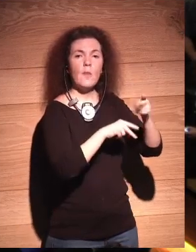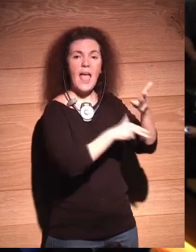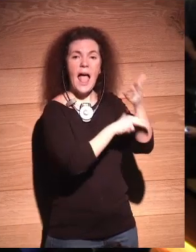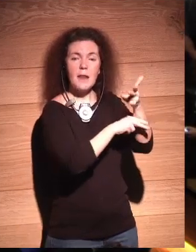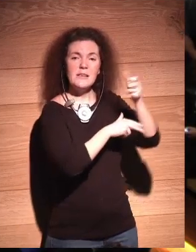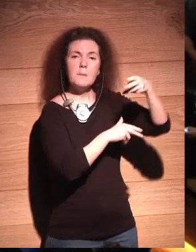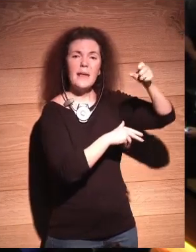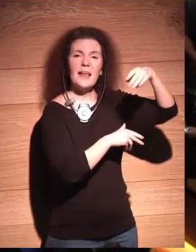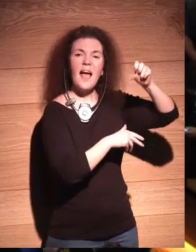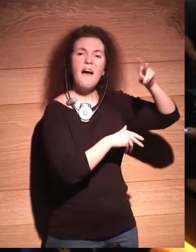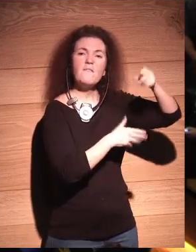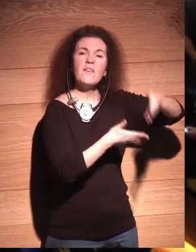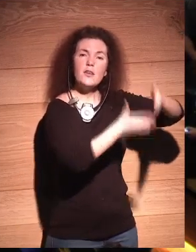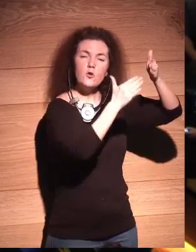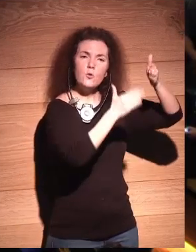doing a